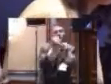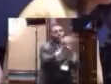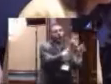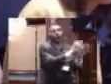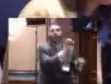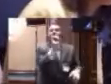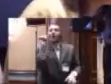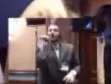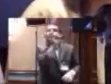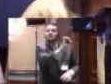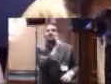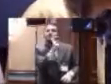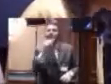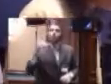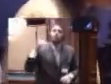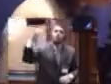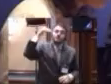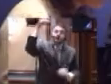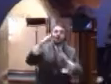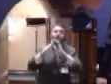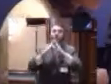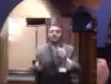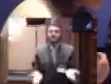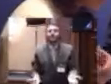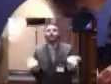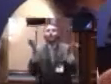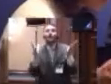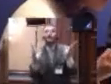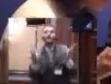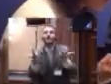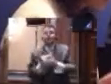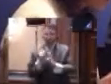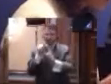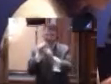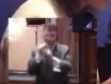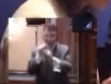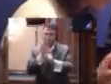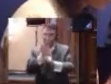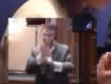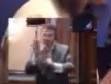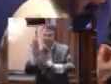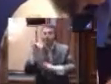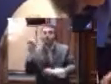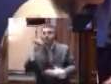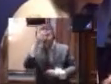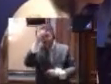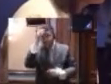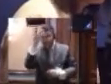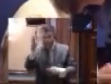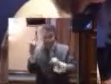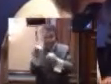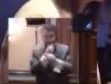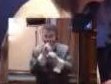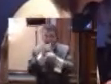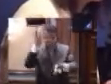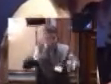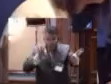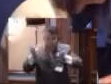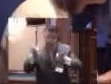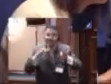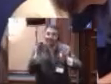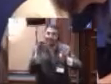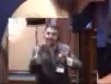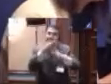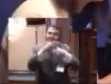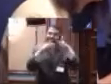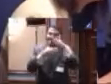and institutions that will govern the distribution of political power in the state. And I think